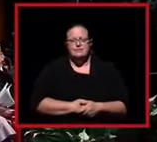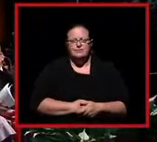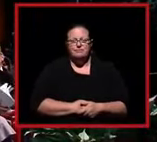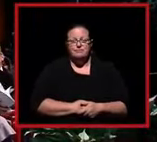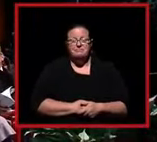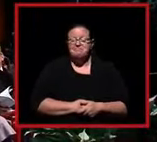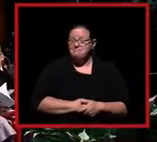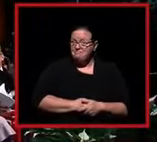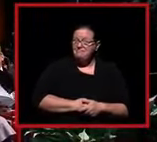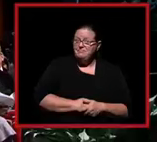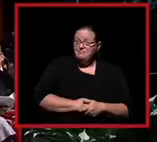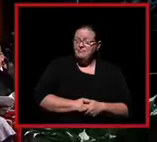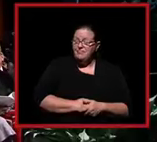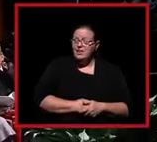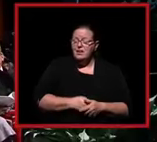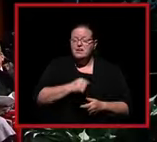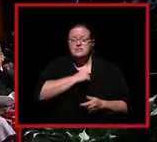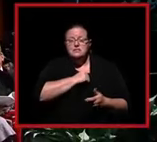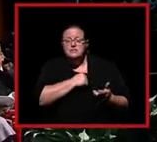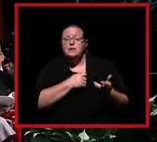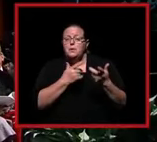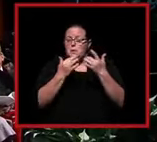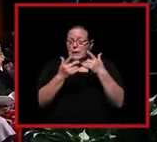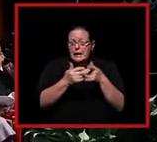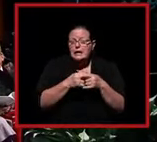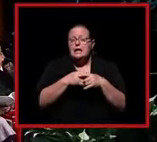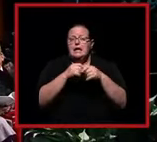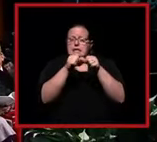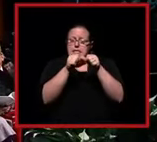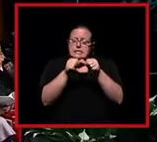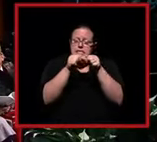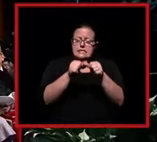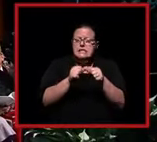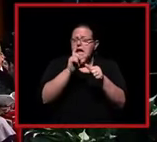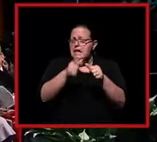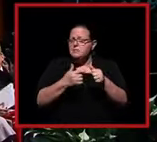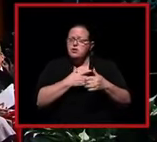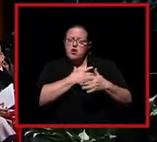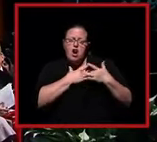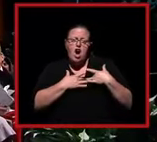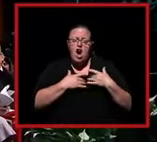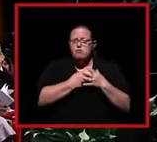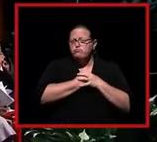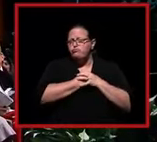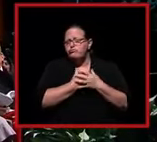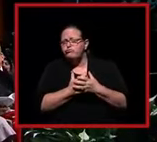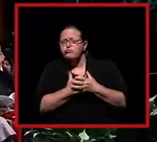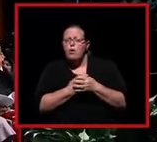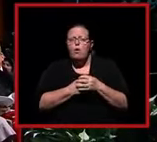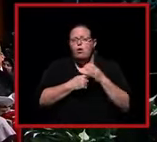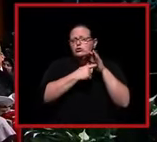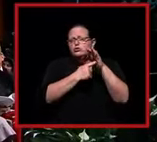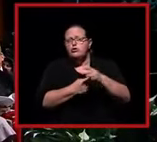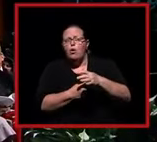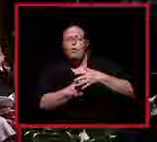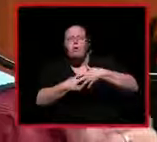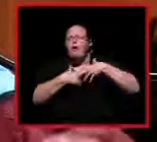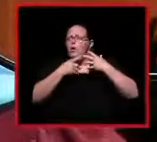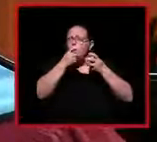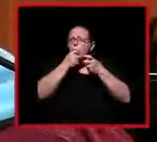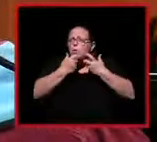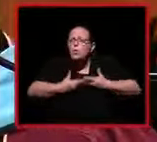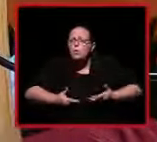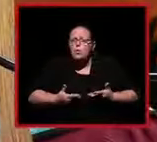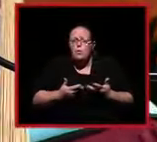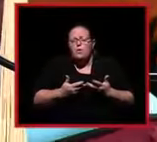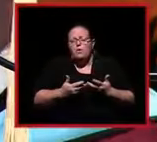The person who wins, that gets to the top, has got a bigger heart and wears it on their sleeves more strongly.